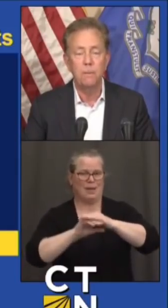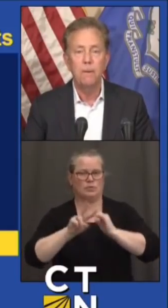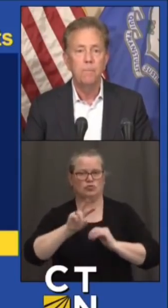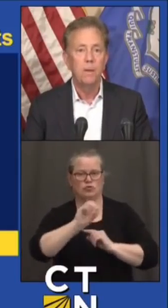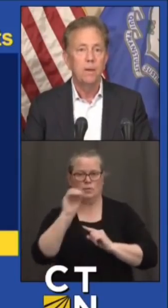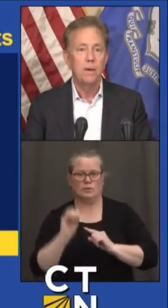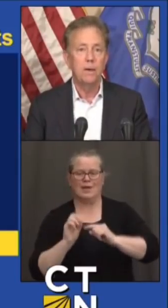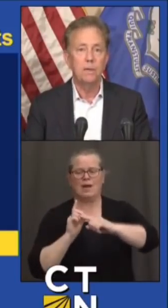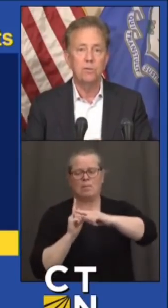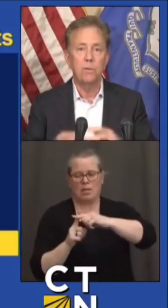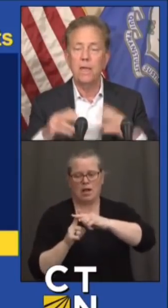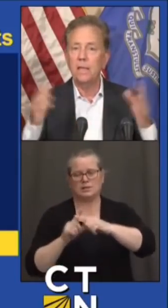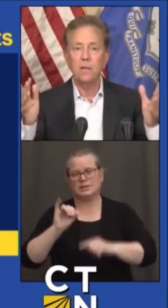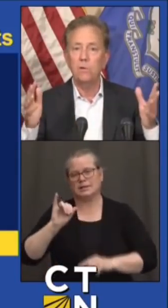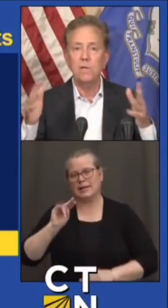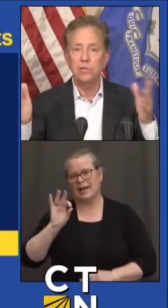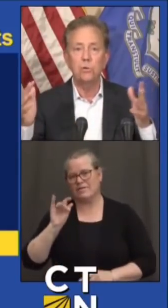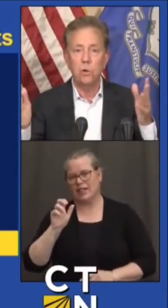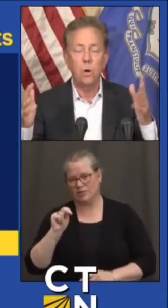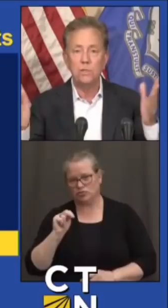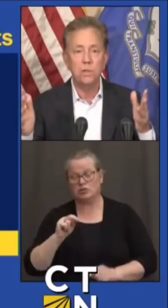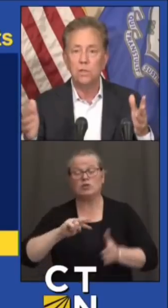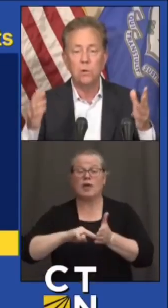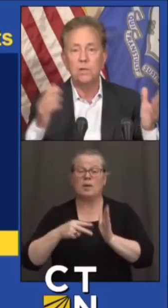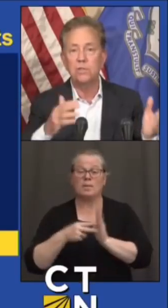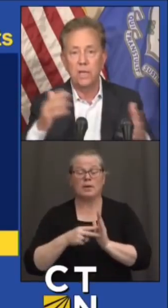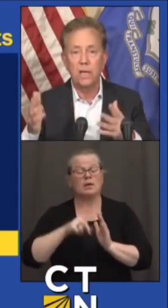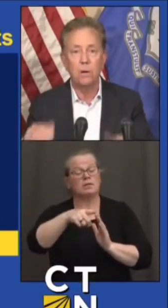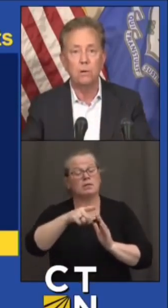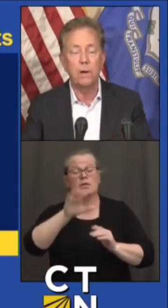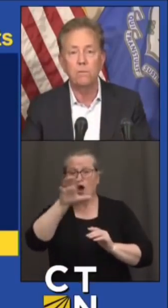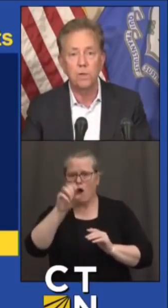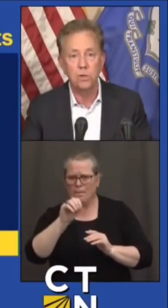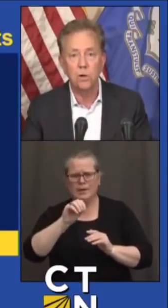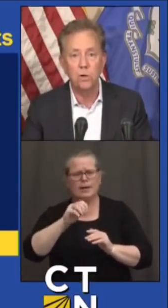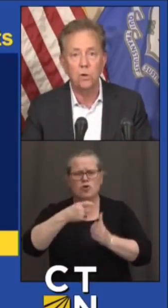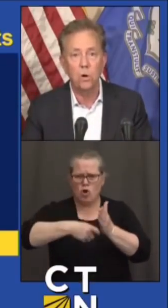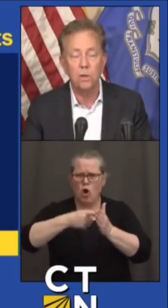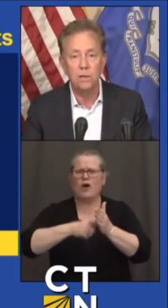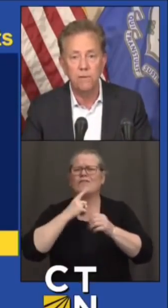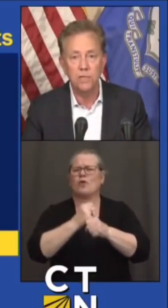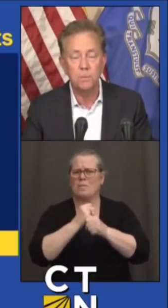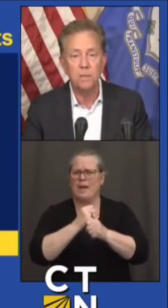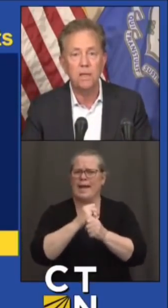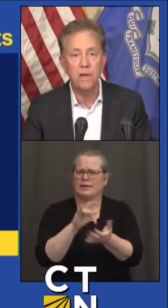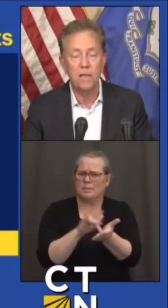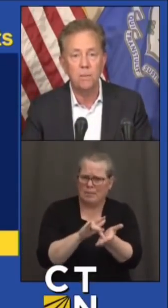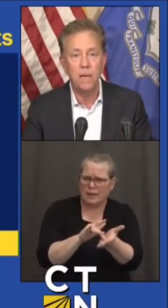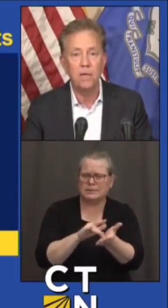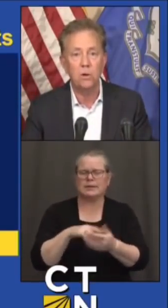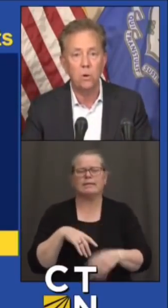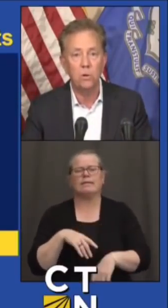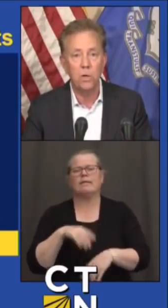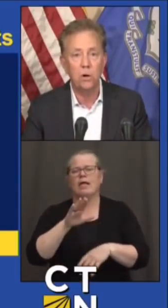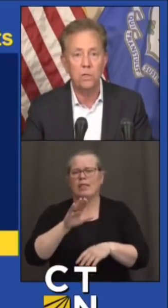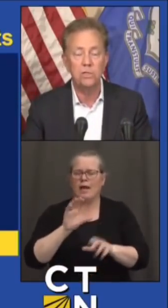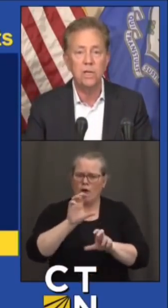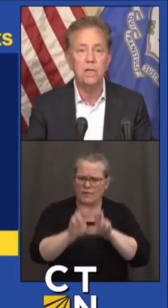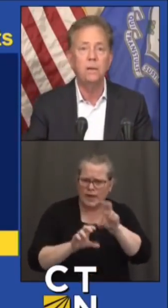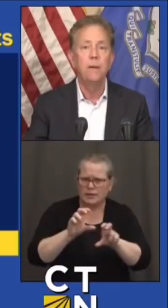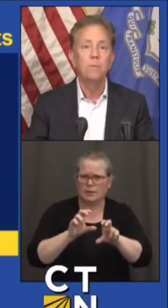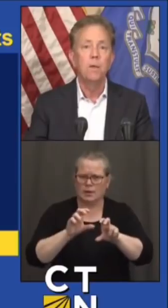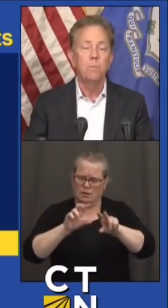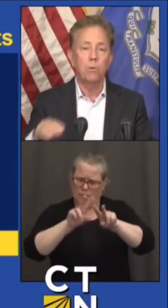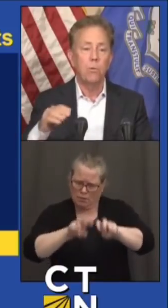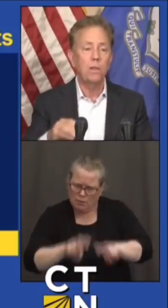inflation. So they get their initial cost of the drugs, they get a rate of return on all the investment they've had to make and all the